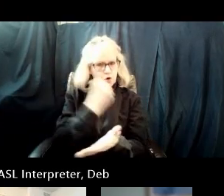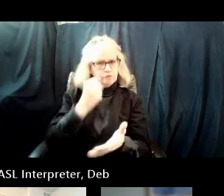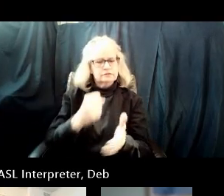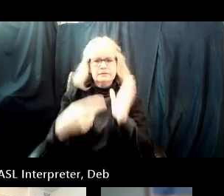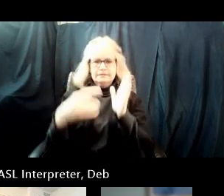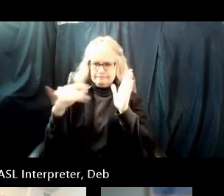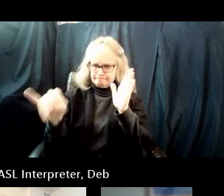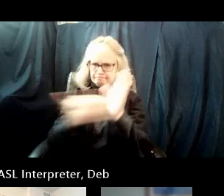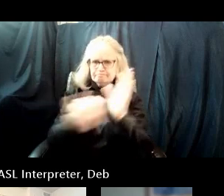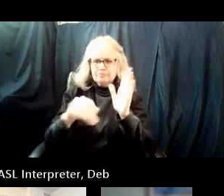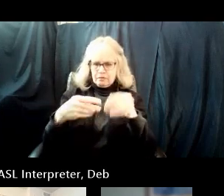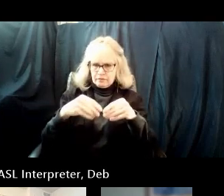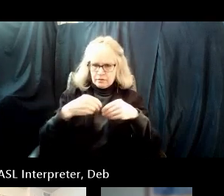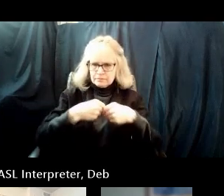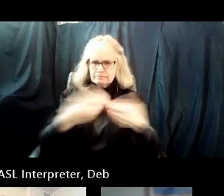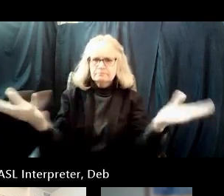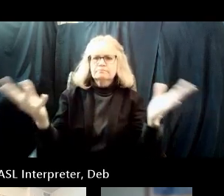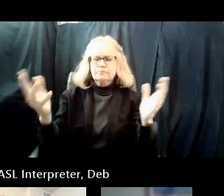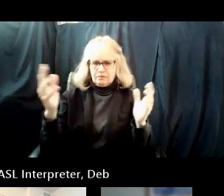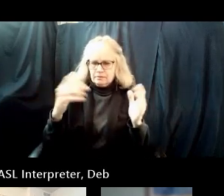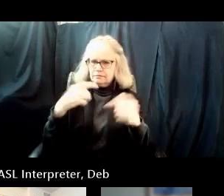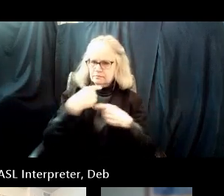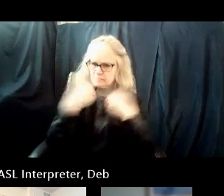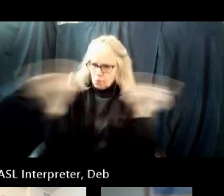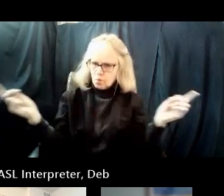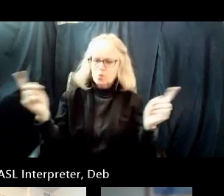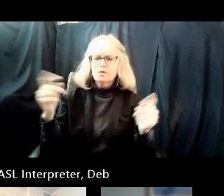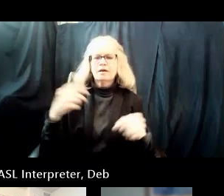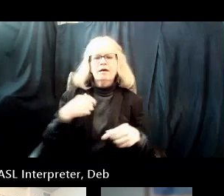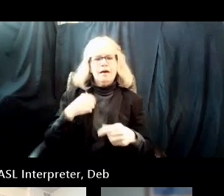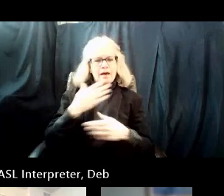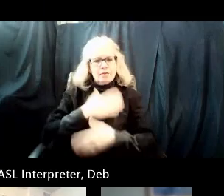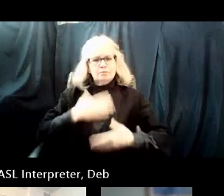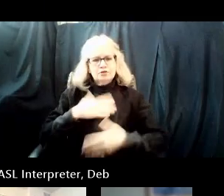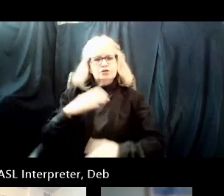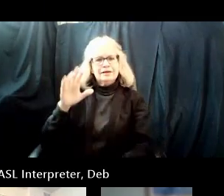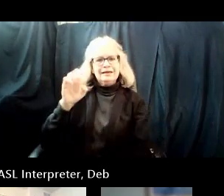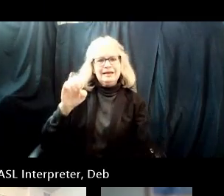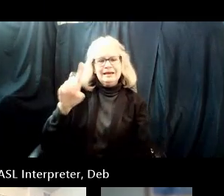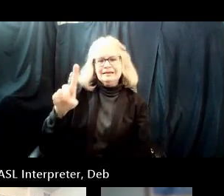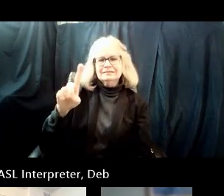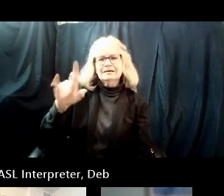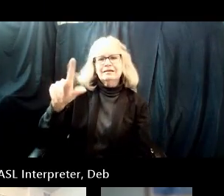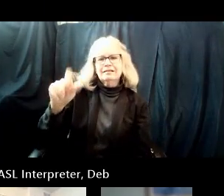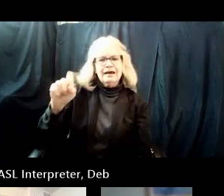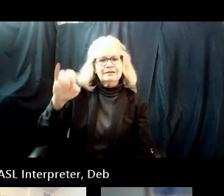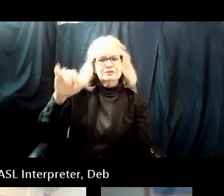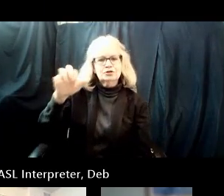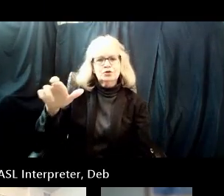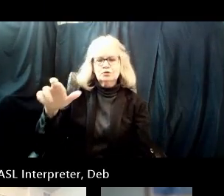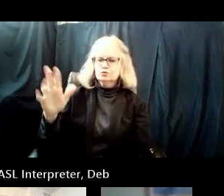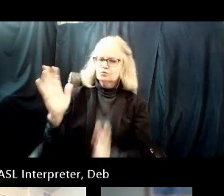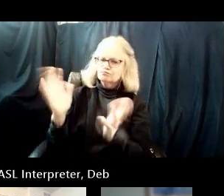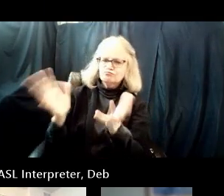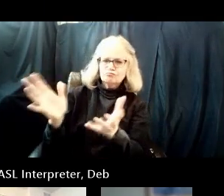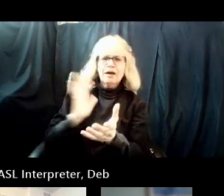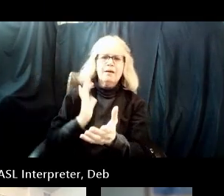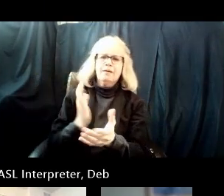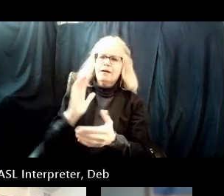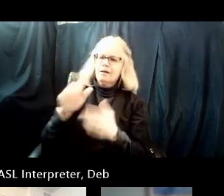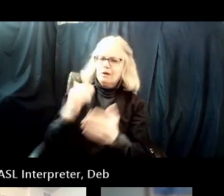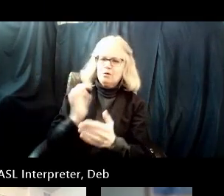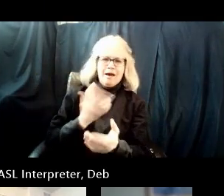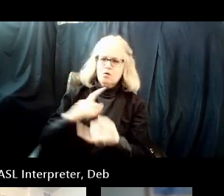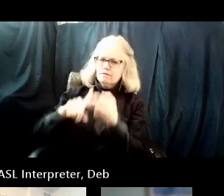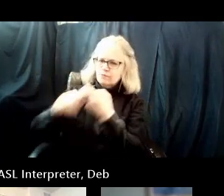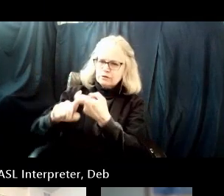it. And Edie Lassiter, to hear you talk so affectionately about me and our friendship means I have made it. I appreciate